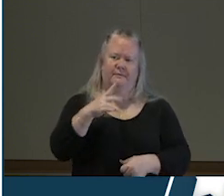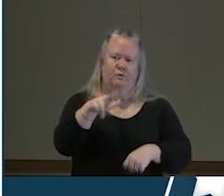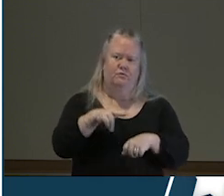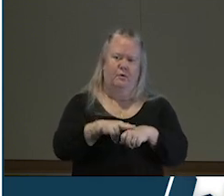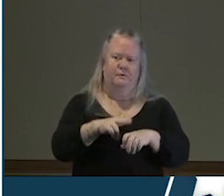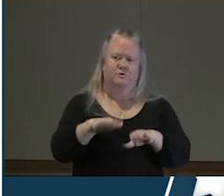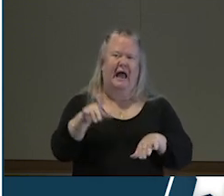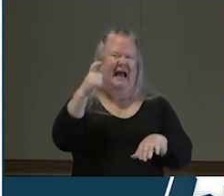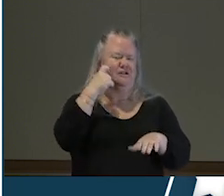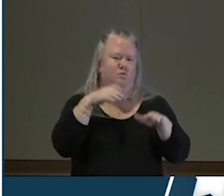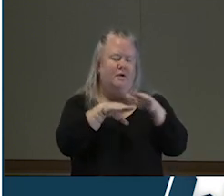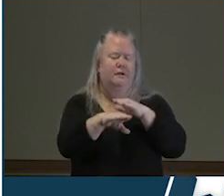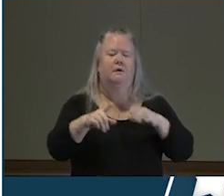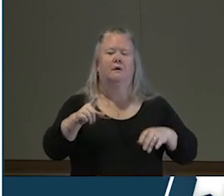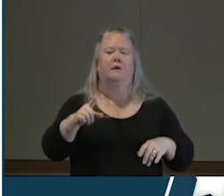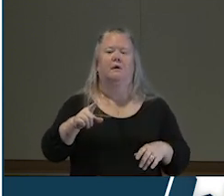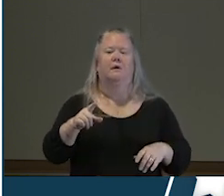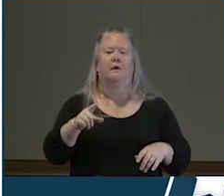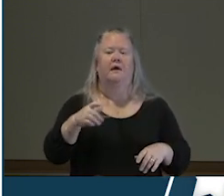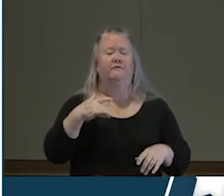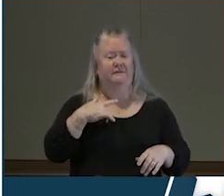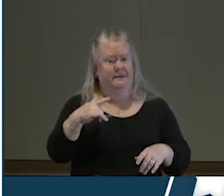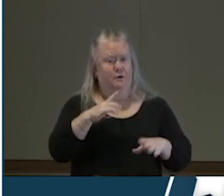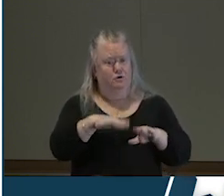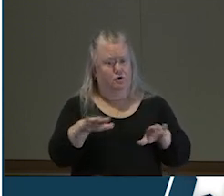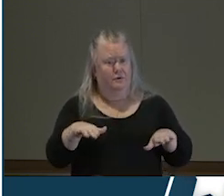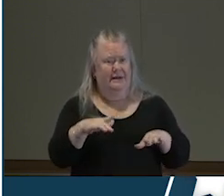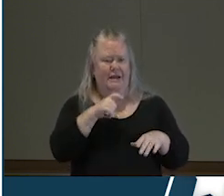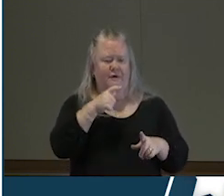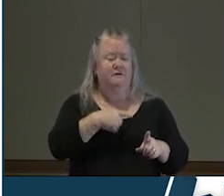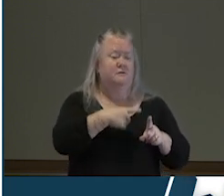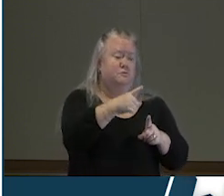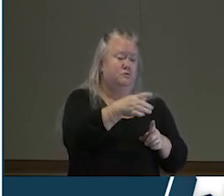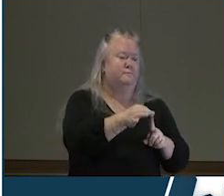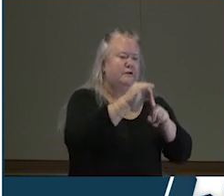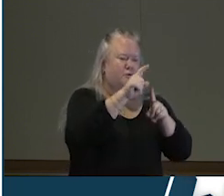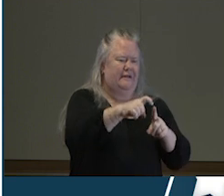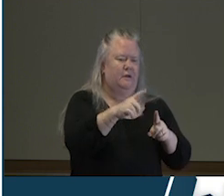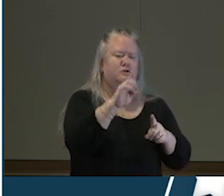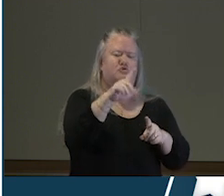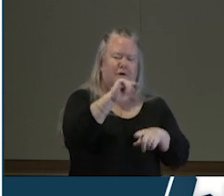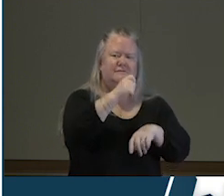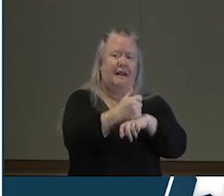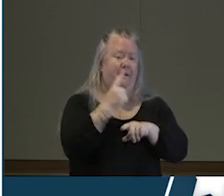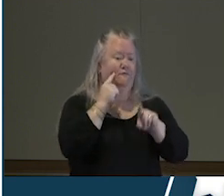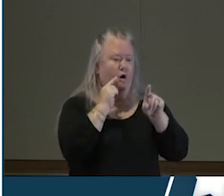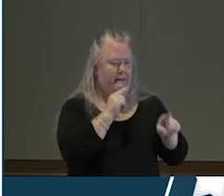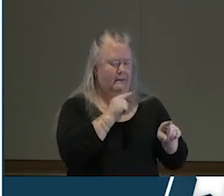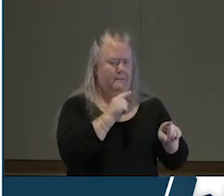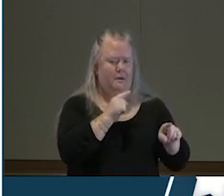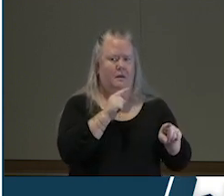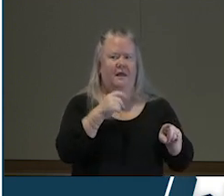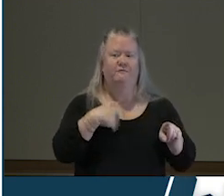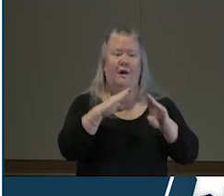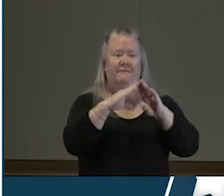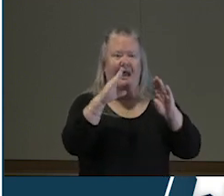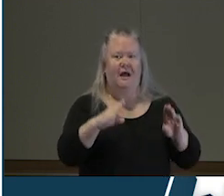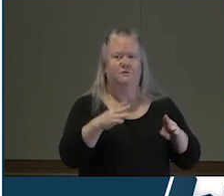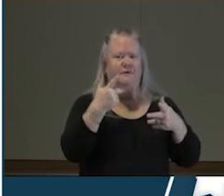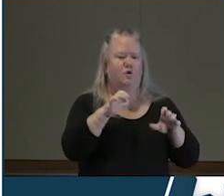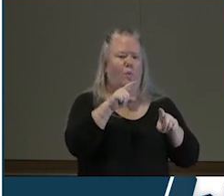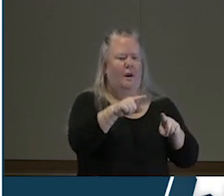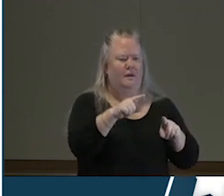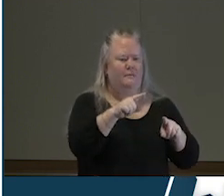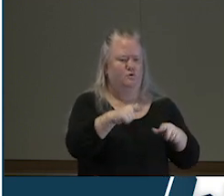I kind of just walked in, sorry. So if you have typical children, you have special needs children, we have a trust all set up for him. If you have a house, but you don't want